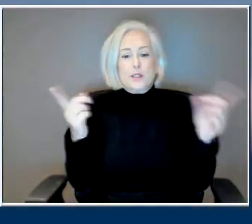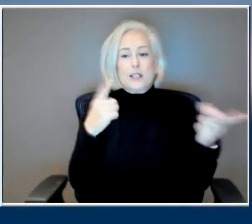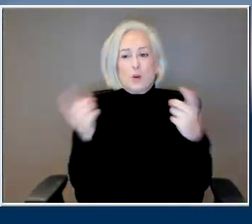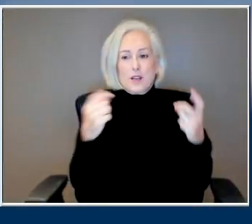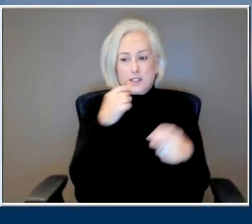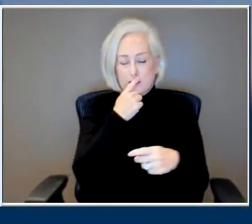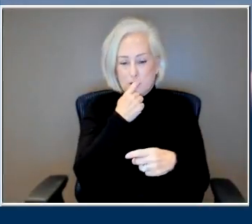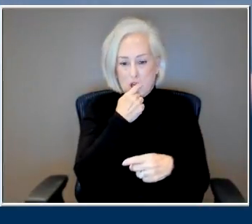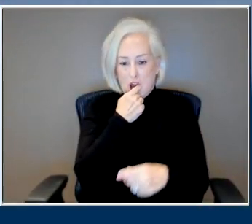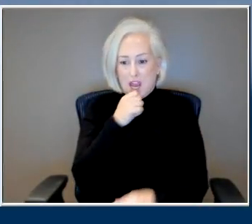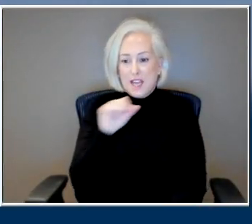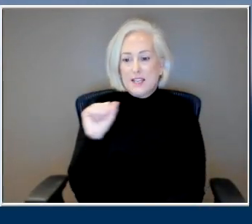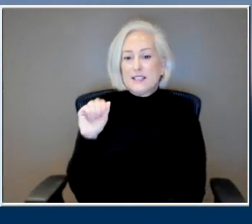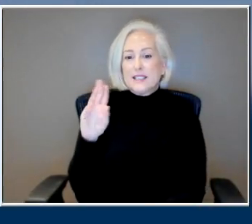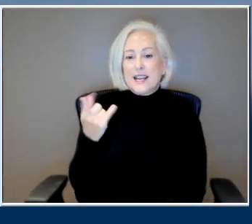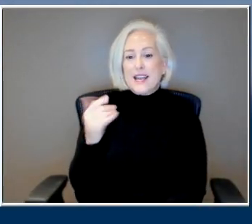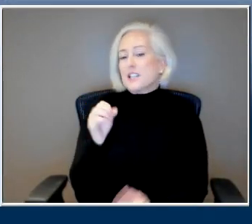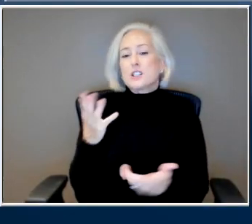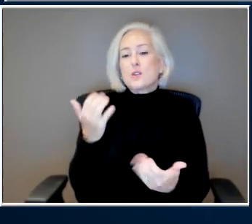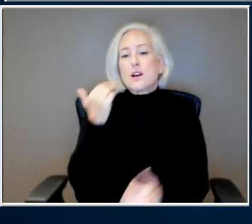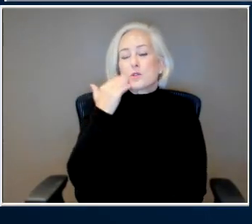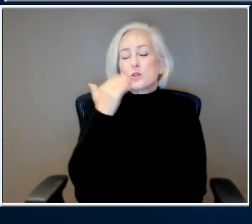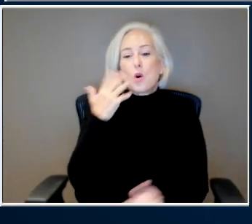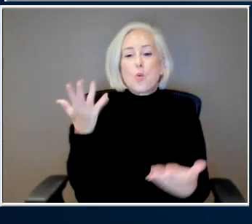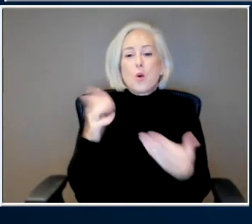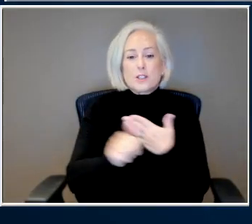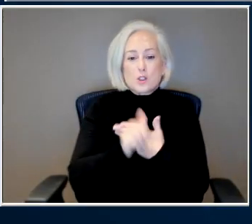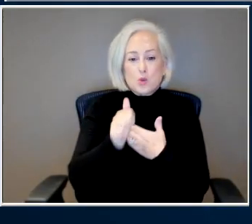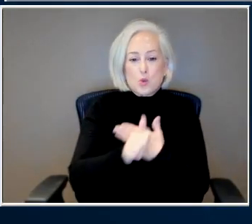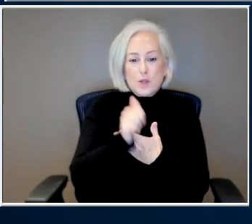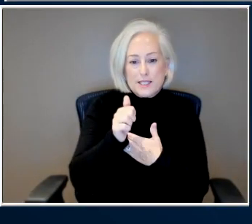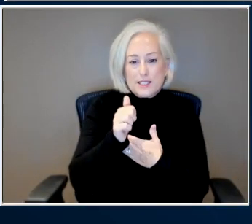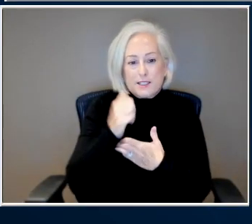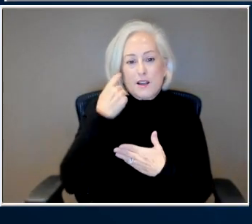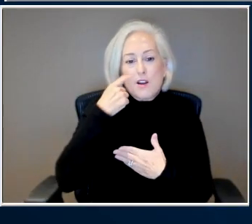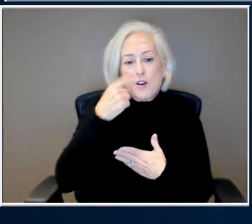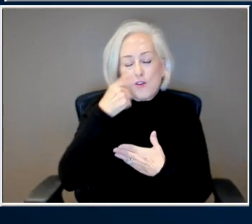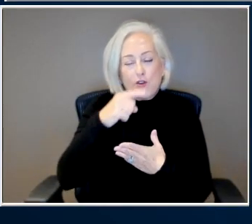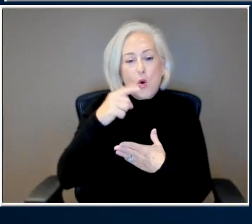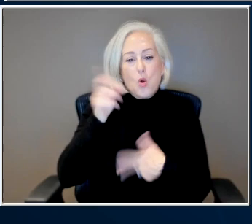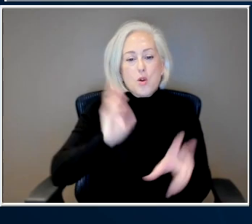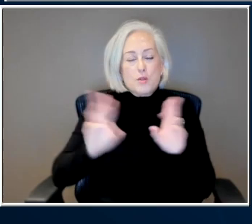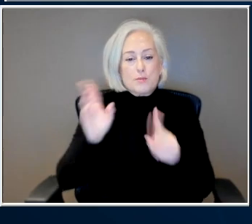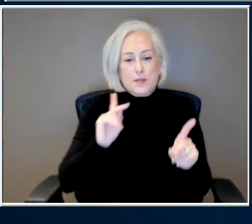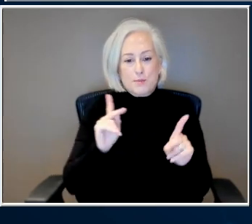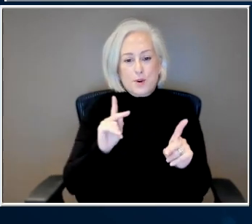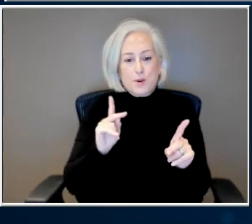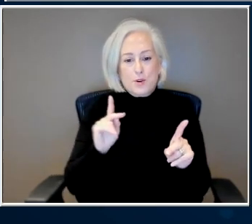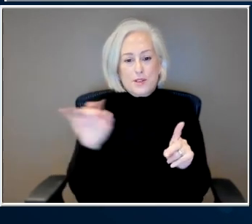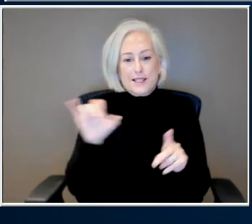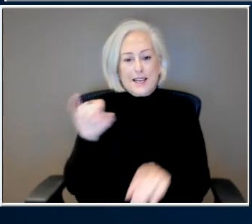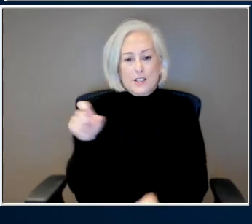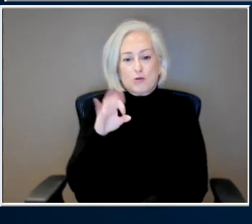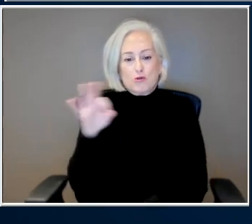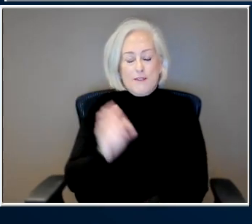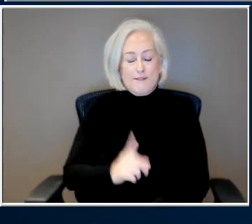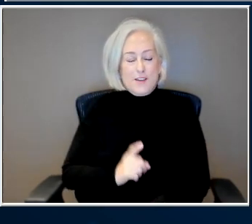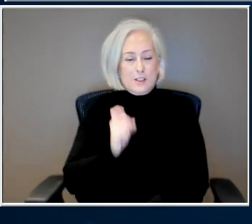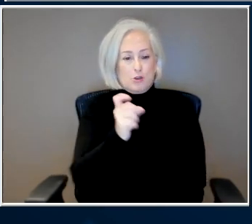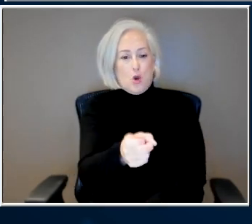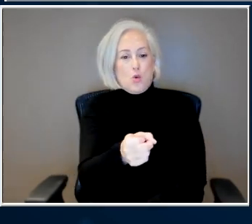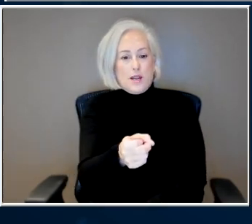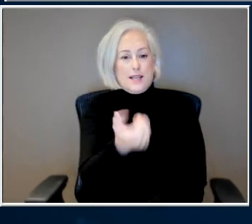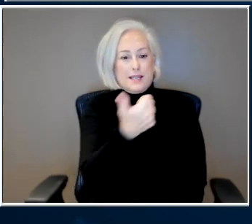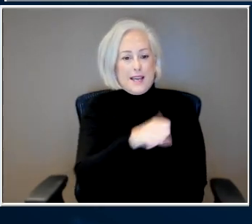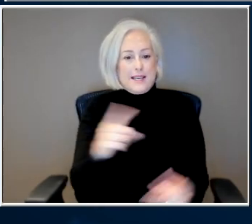wants to know, what are the risks? Are there risks for people like Jeff donating? Any complications